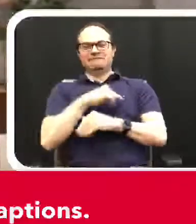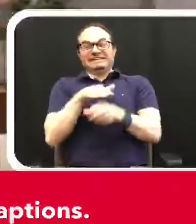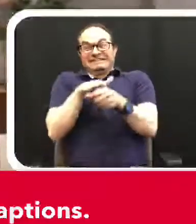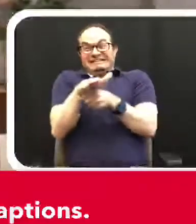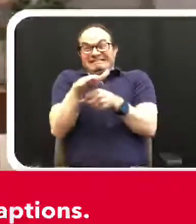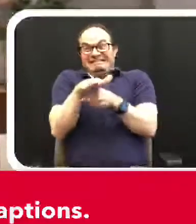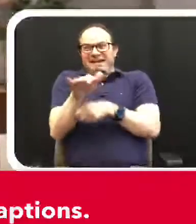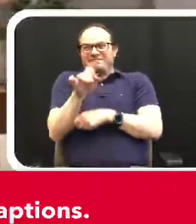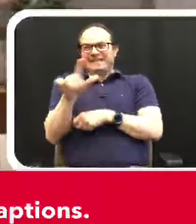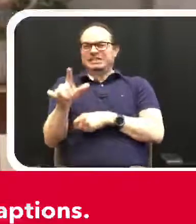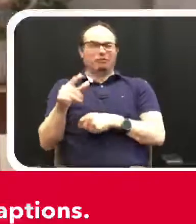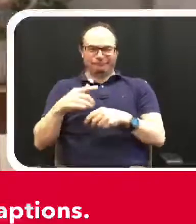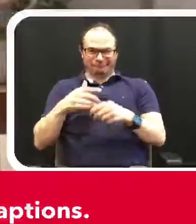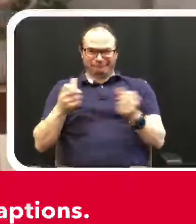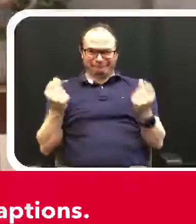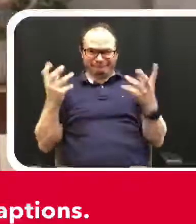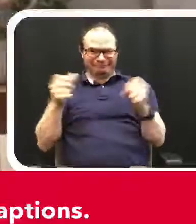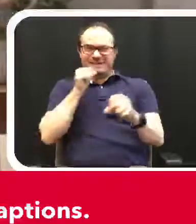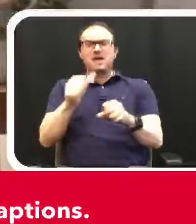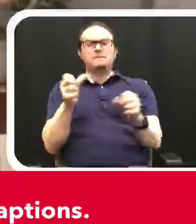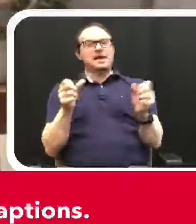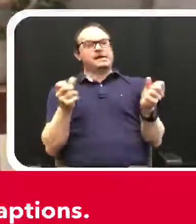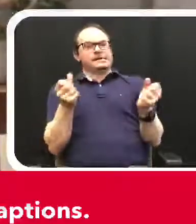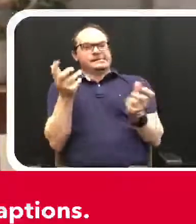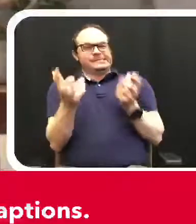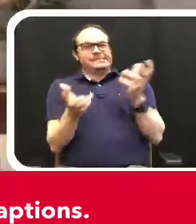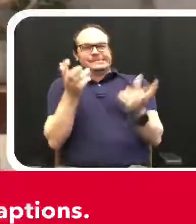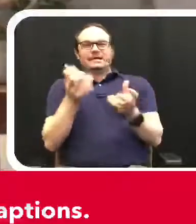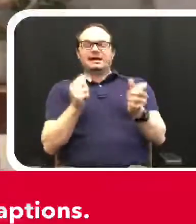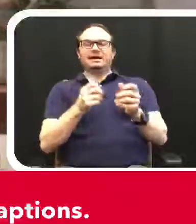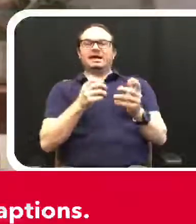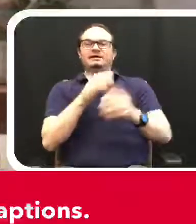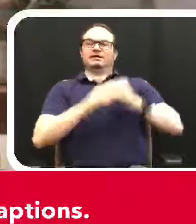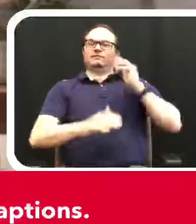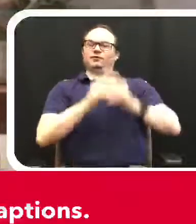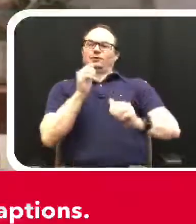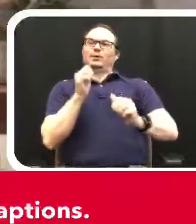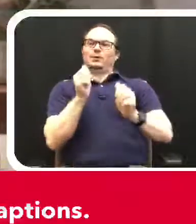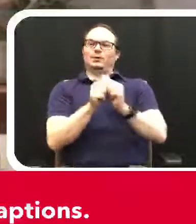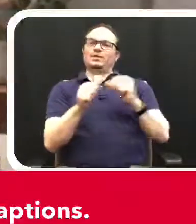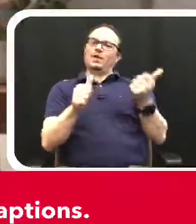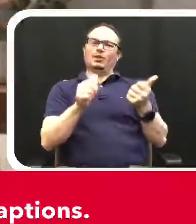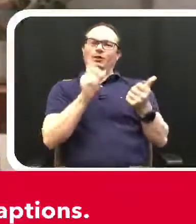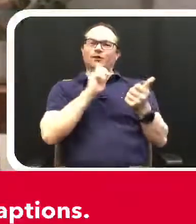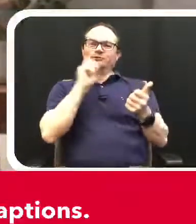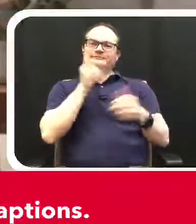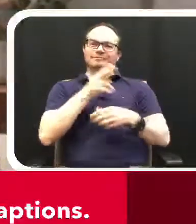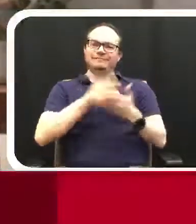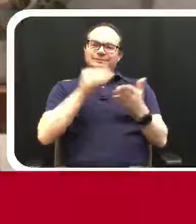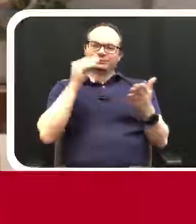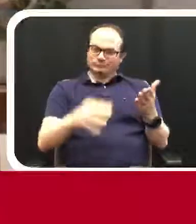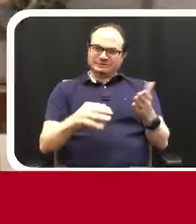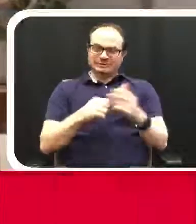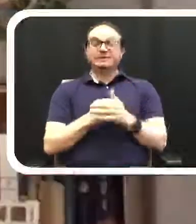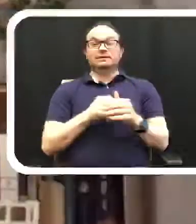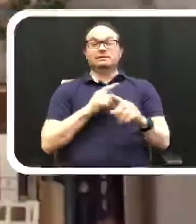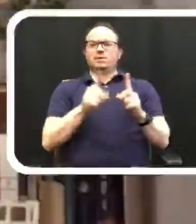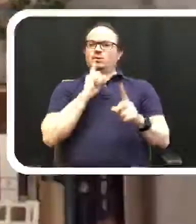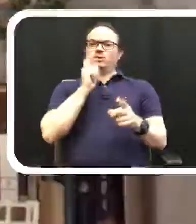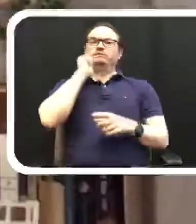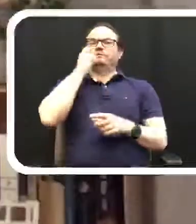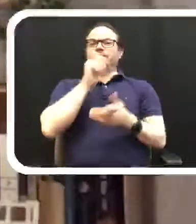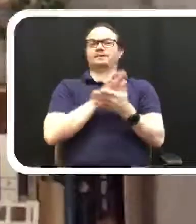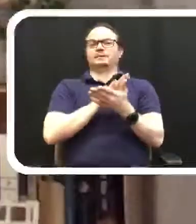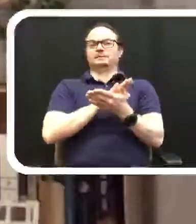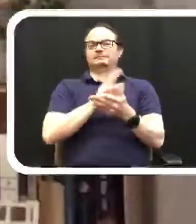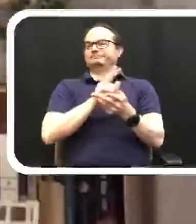ASL to feel more confident in communicating with students who are deaf and hard of hearing. So yeah, it's a really neat place